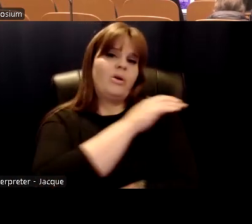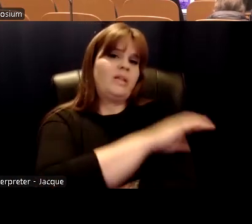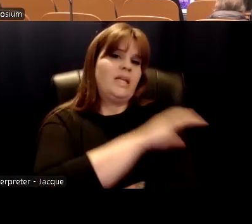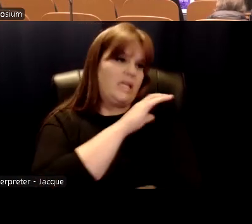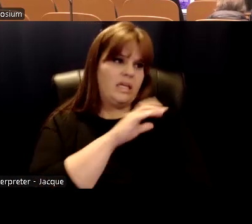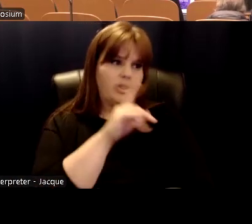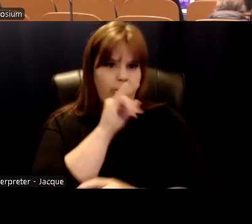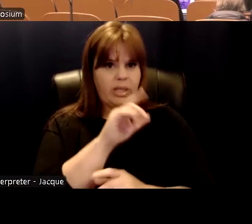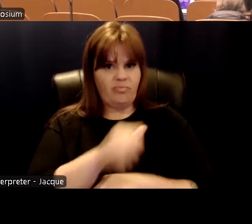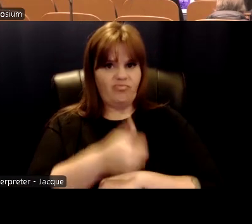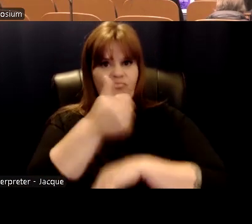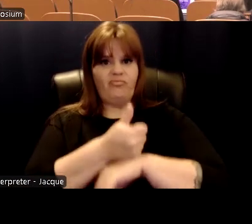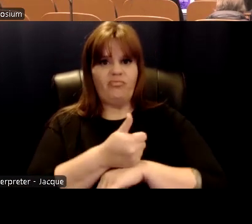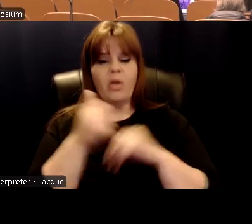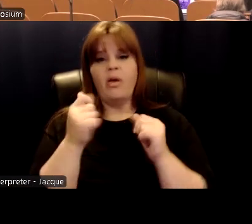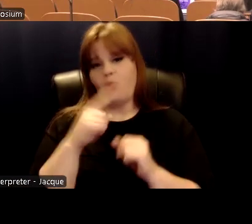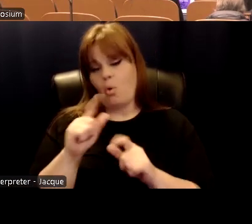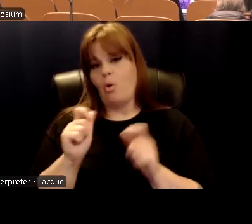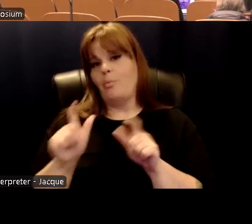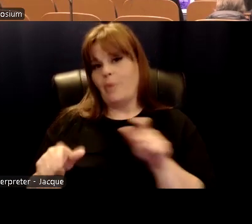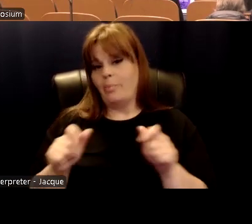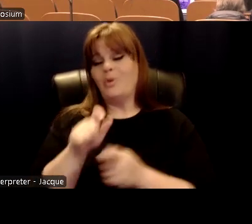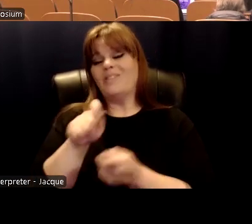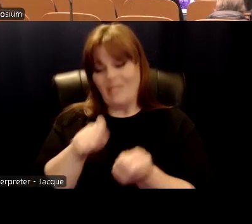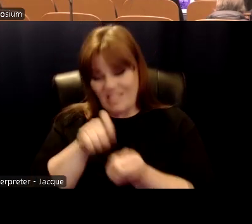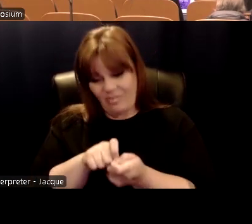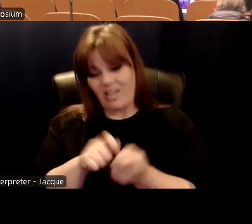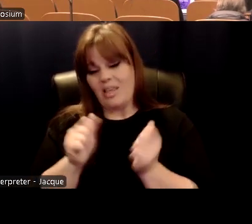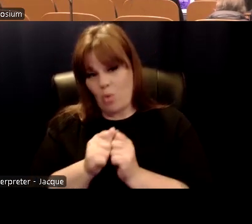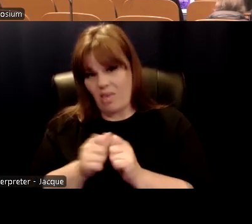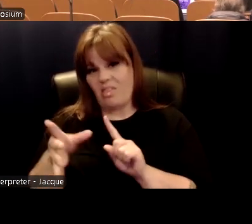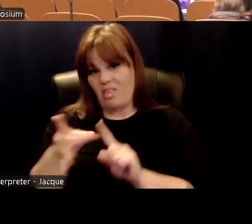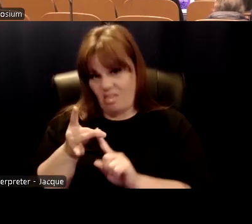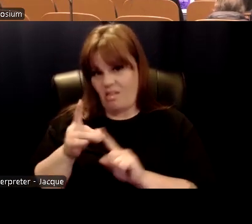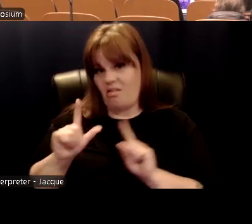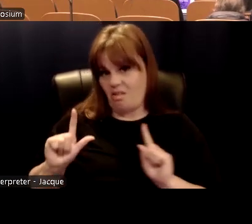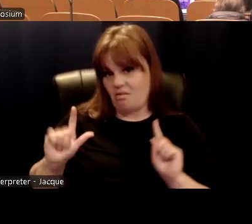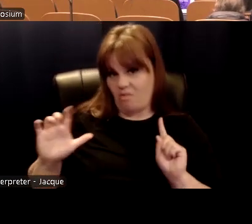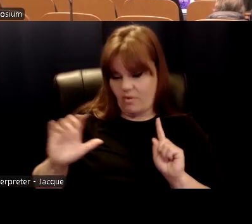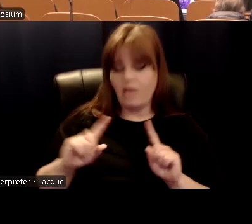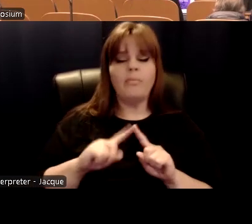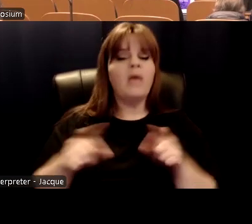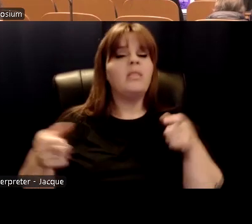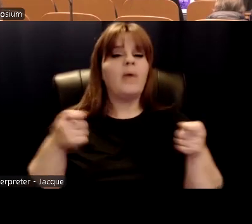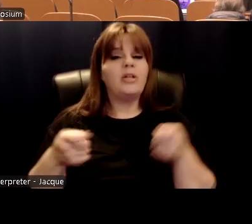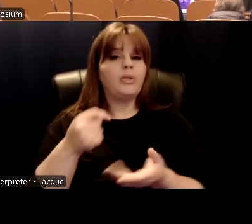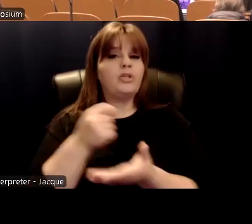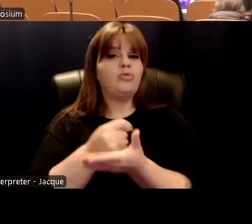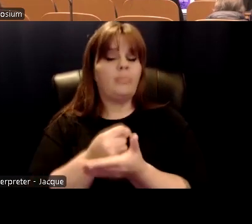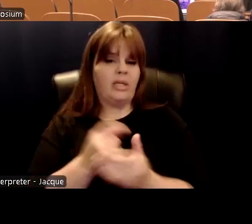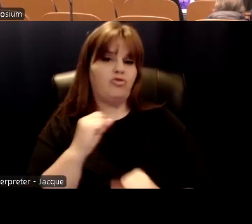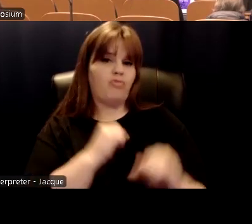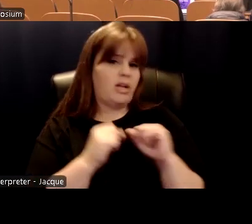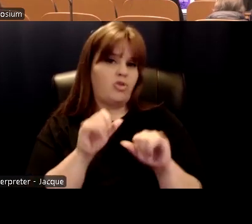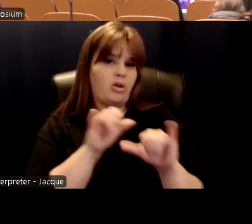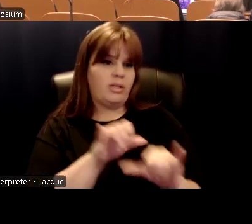really designed for people with long COVID specifically. But the management and the treatment strategies are similar,